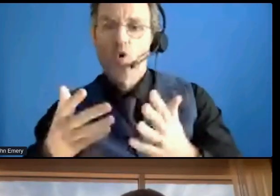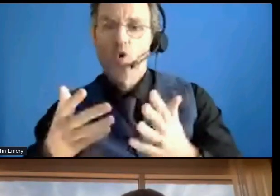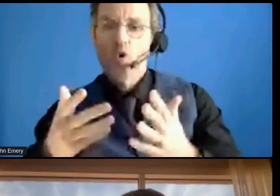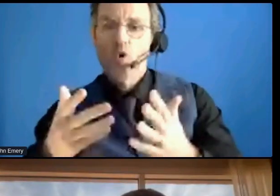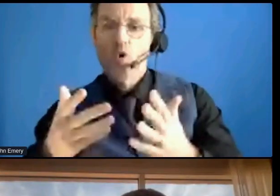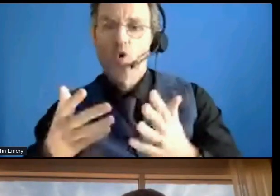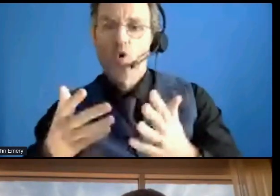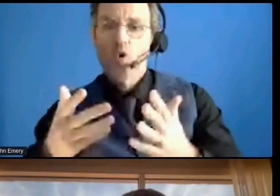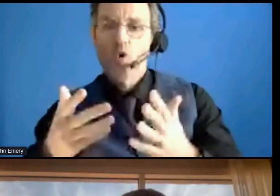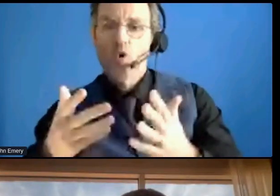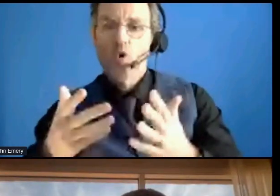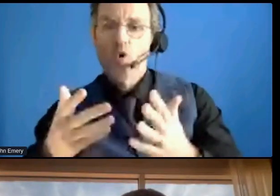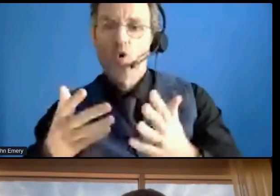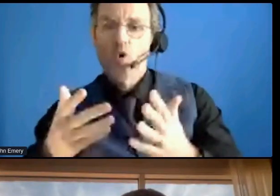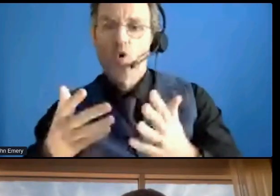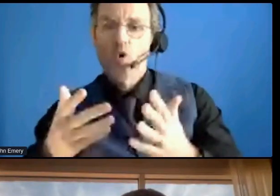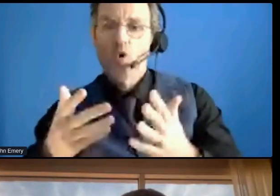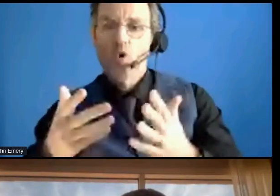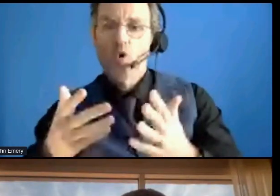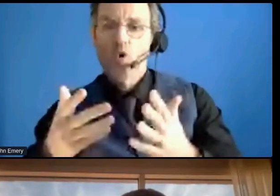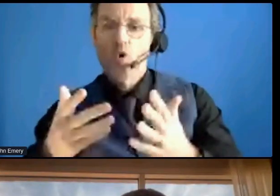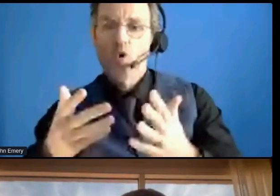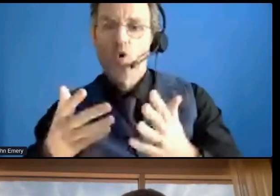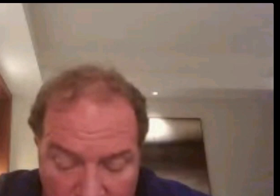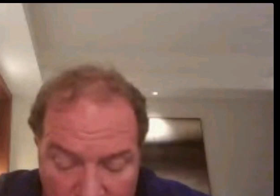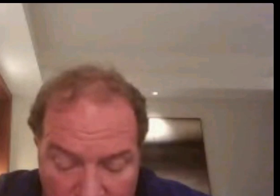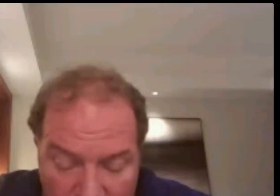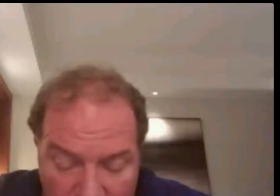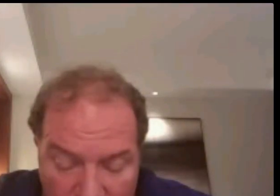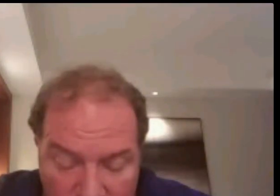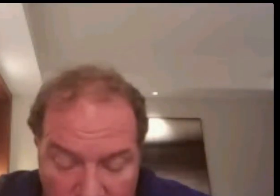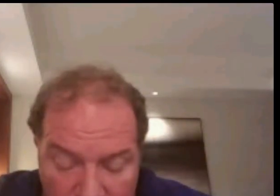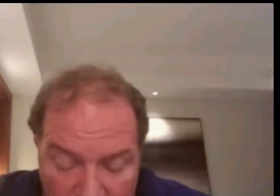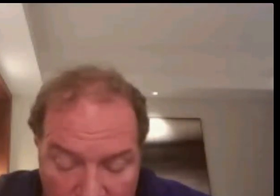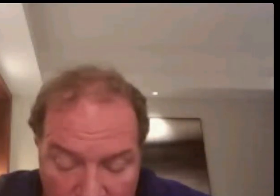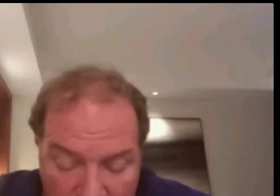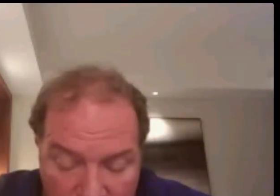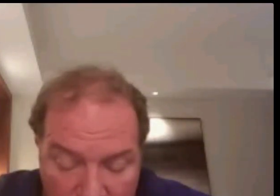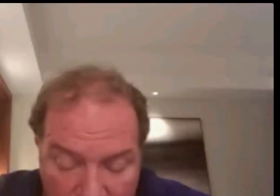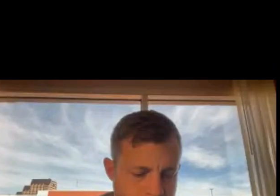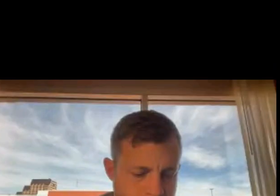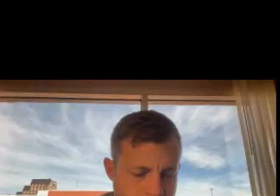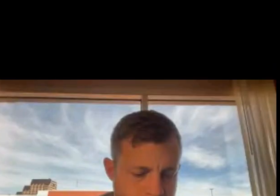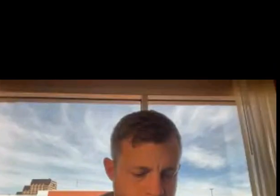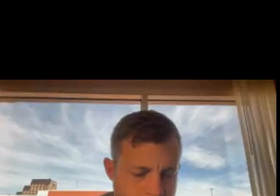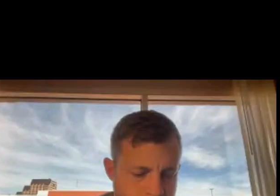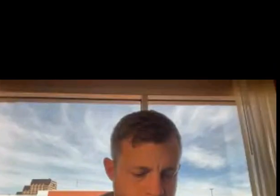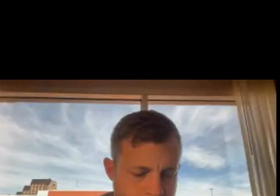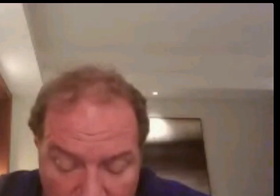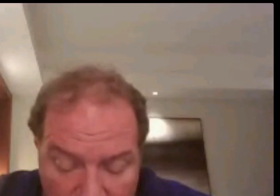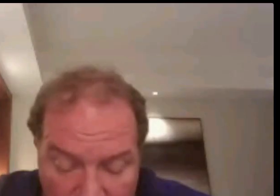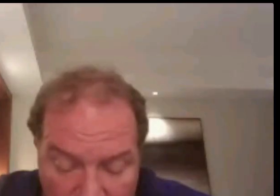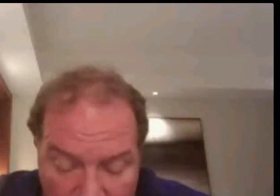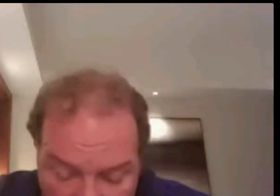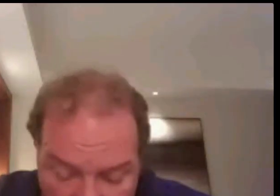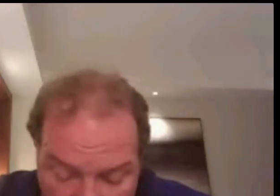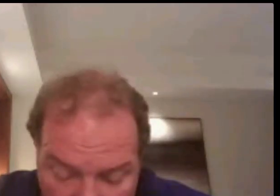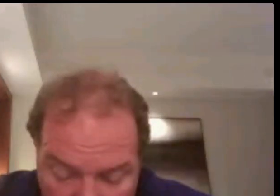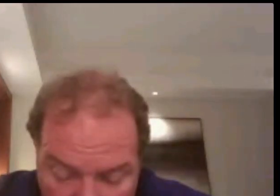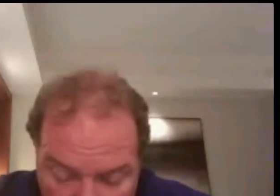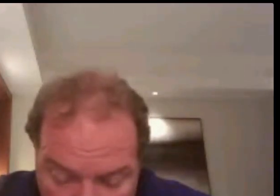now. We are monitoring in our tourism surveys how many people are visiting Britain and visiting England. And one of the questions